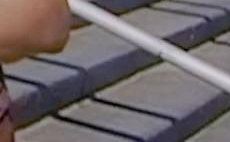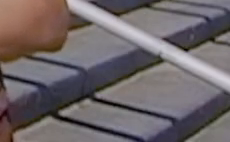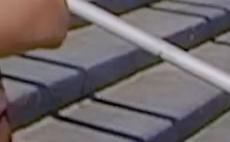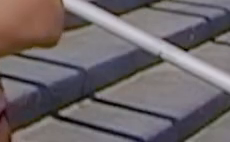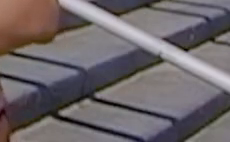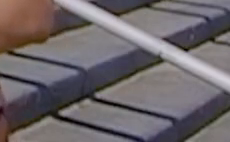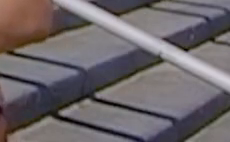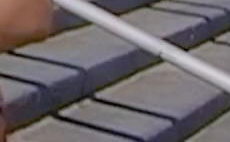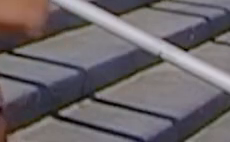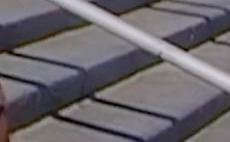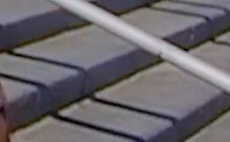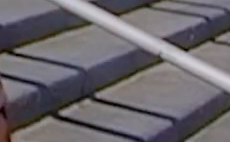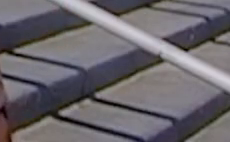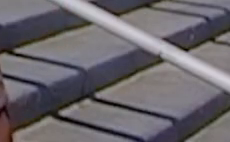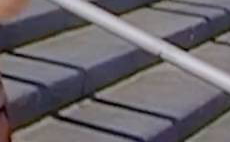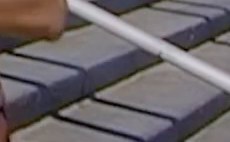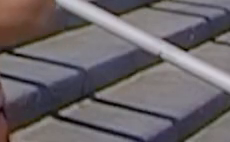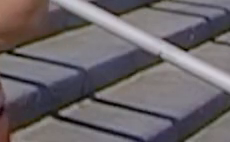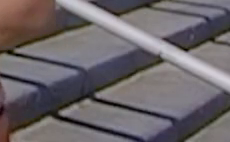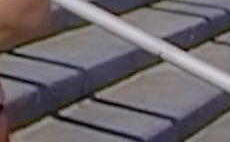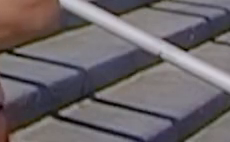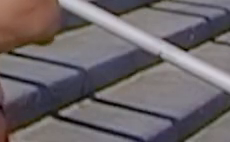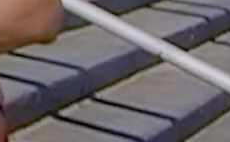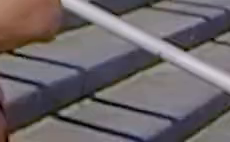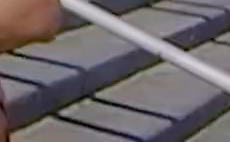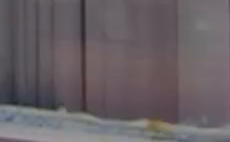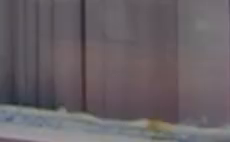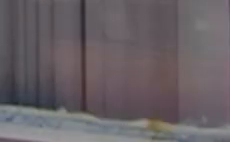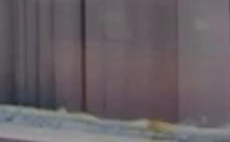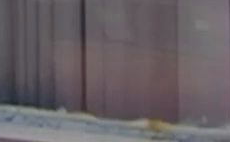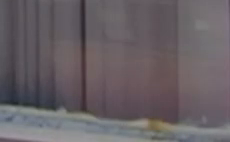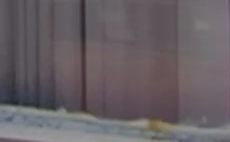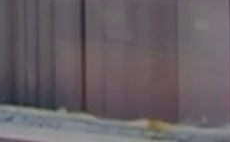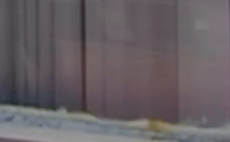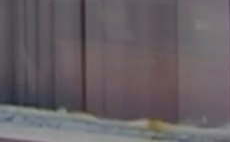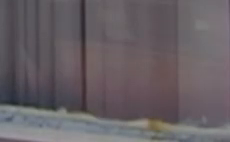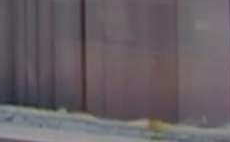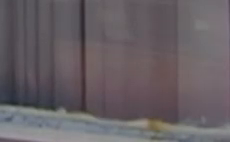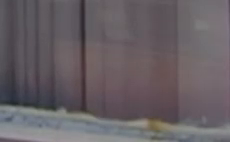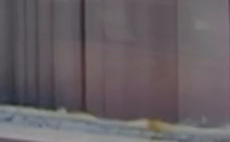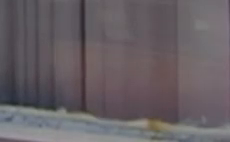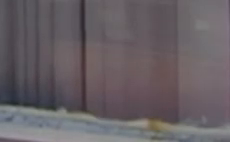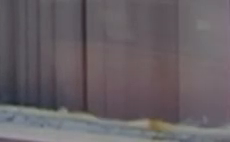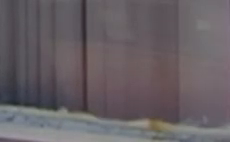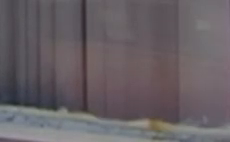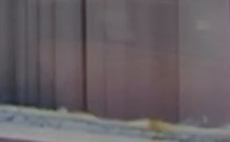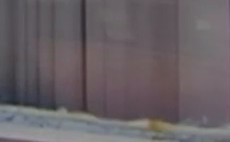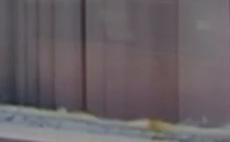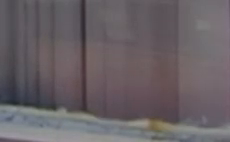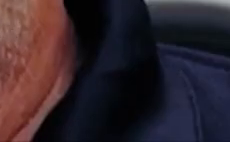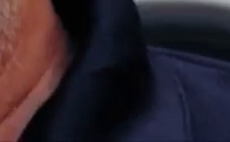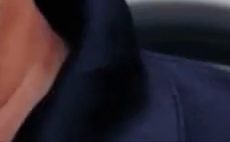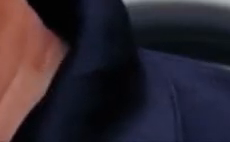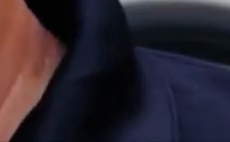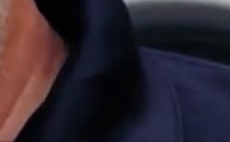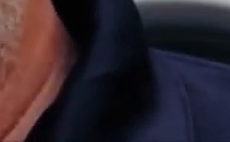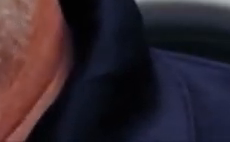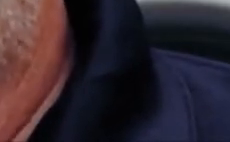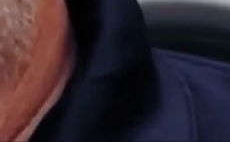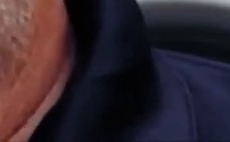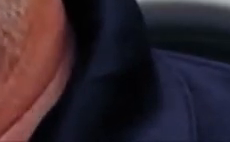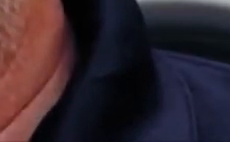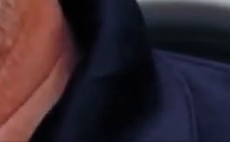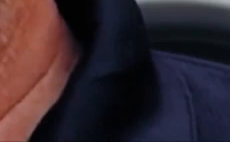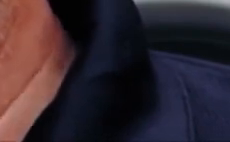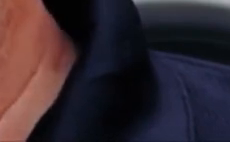personal, they give you good advice like we just got it today. I like to help people, and I care about them,